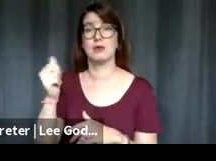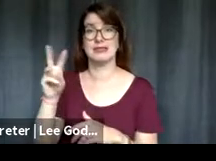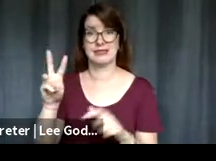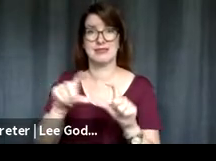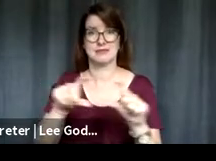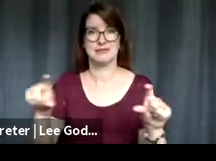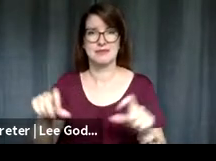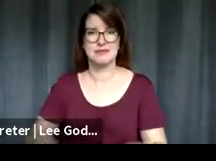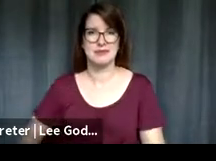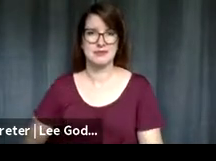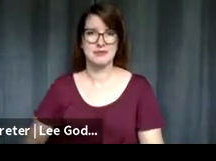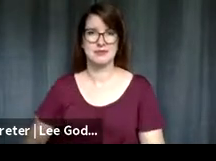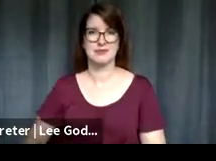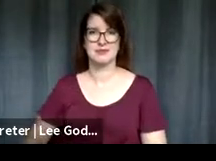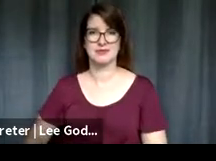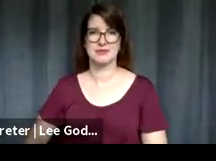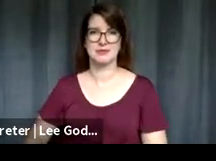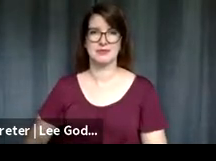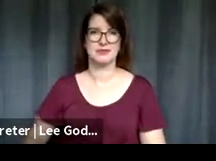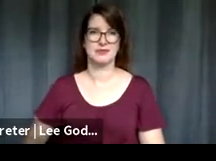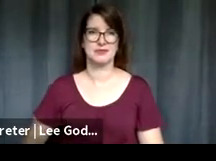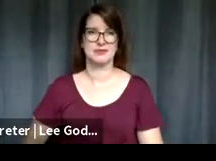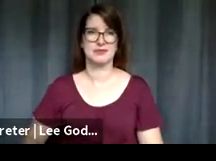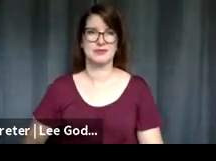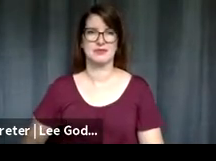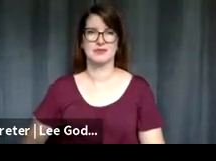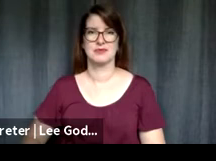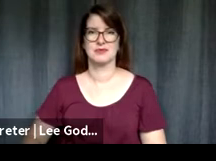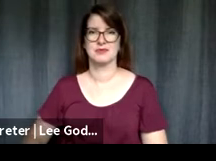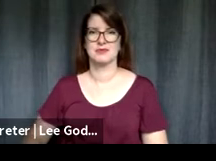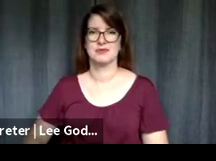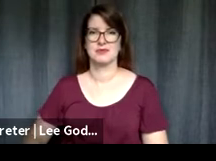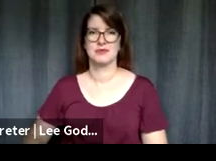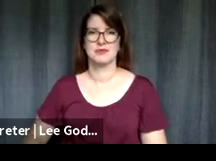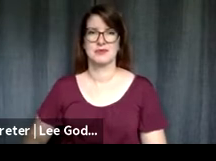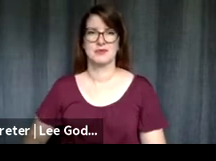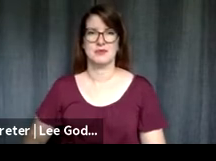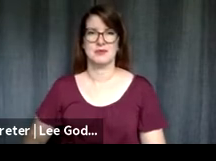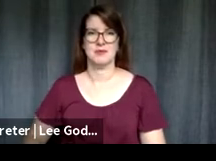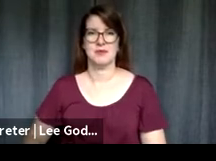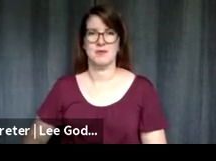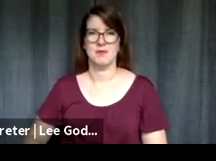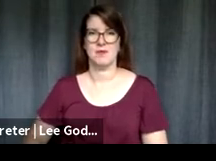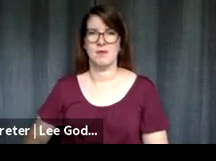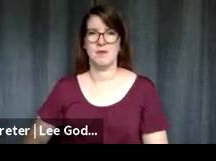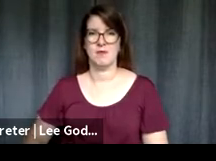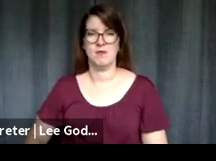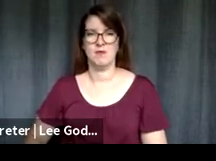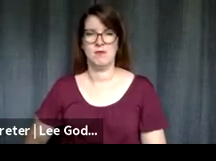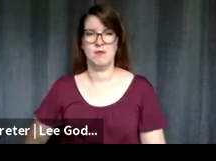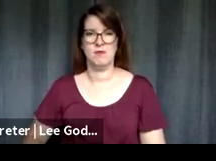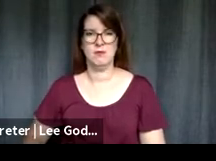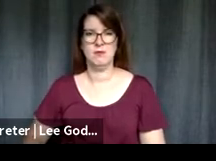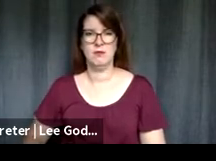little can be trusted with much. Whoever's dishonest with little will be dishonest with much. If you've not been faithful in handling worldly wealth, who